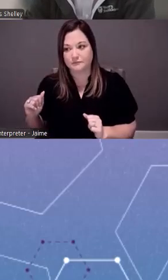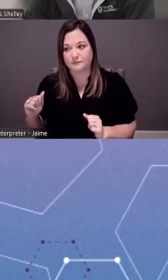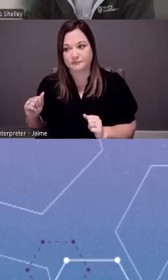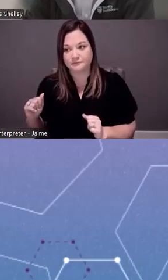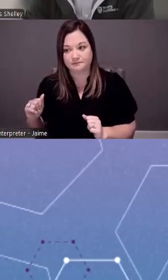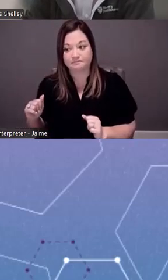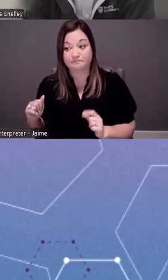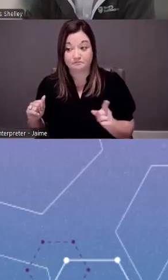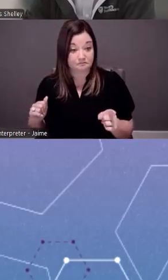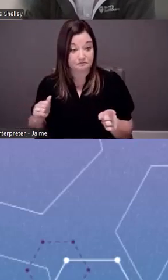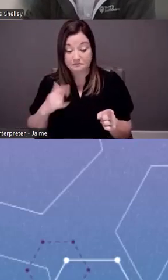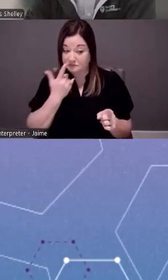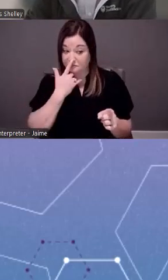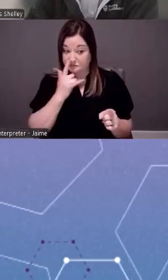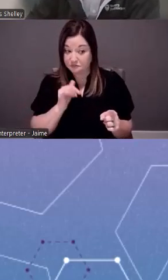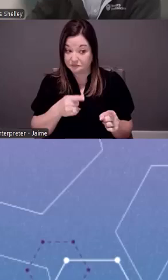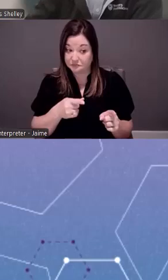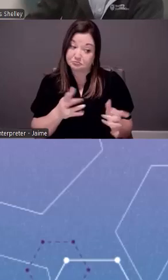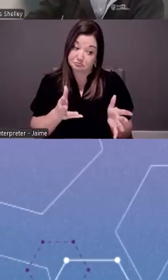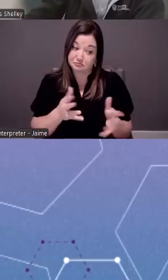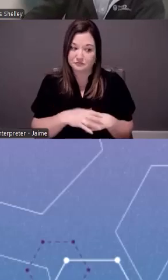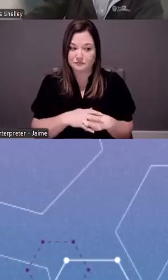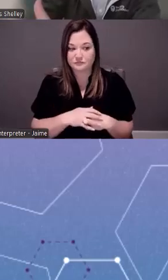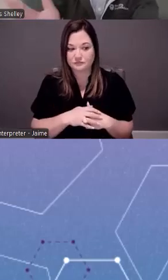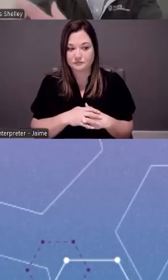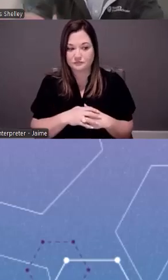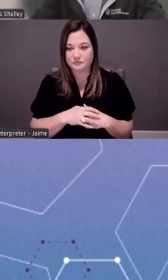And this is what it looks like. It's not